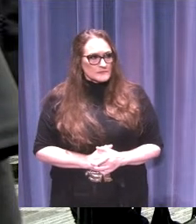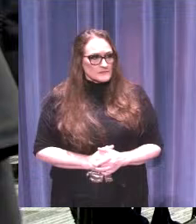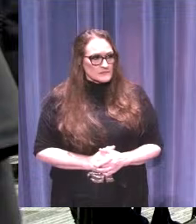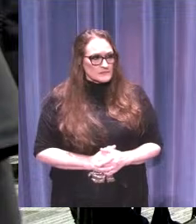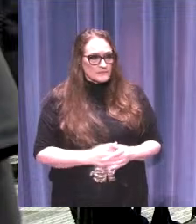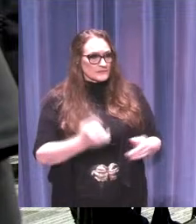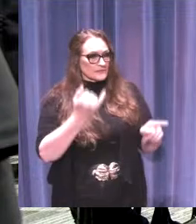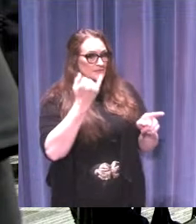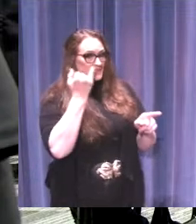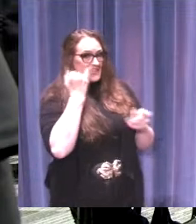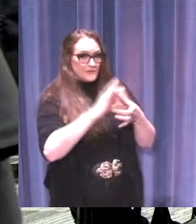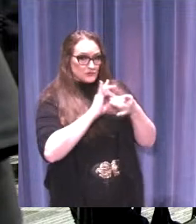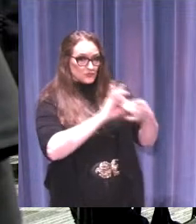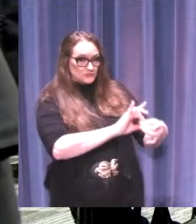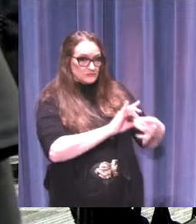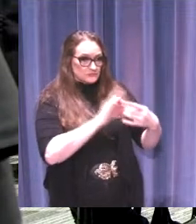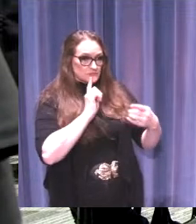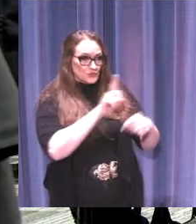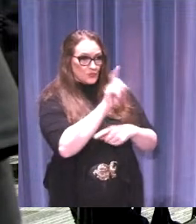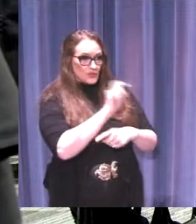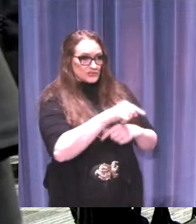As long as it relates to the question.